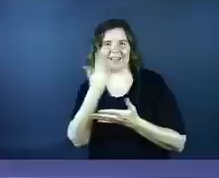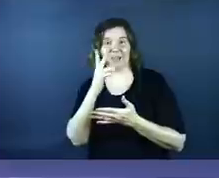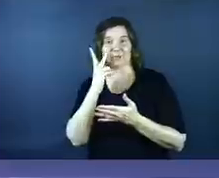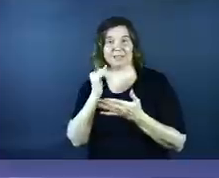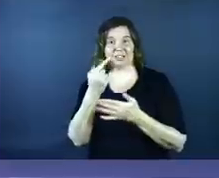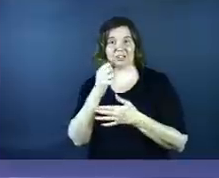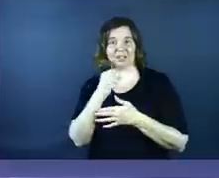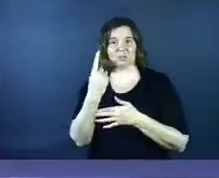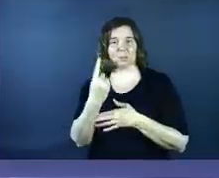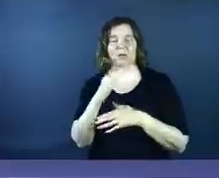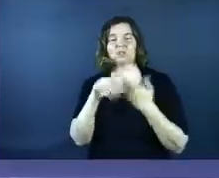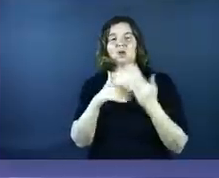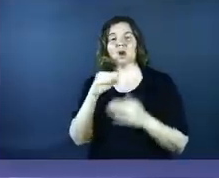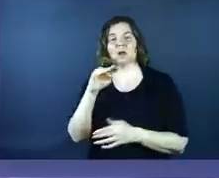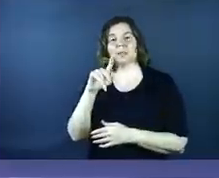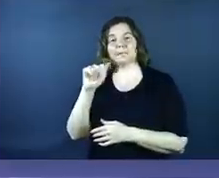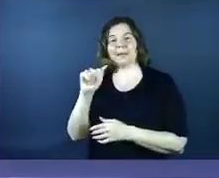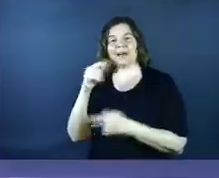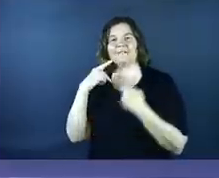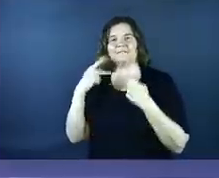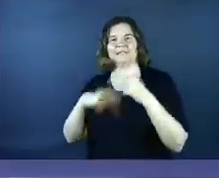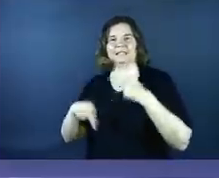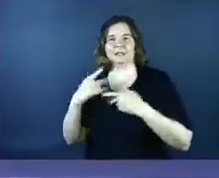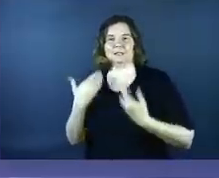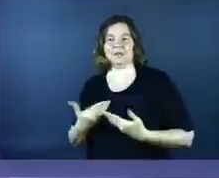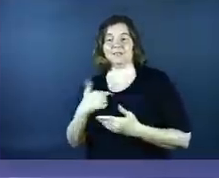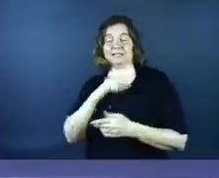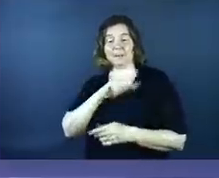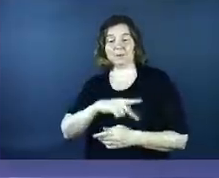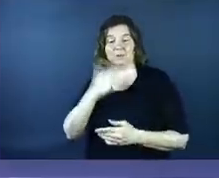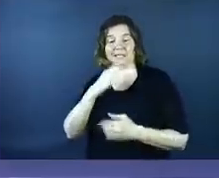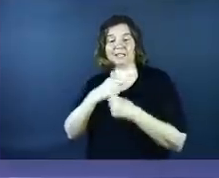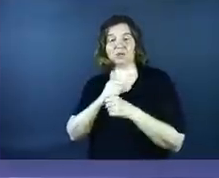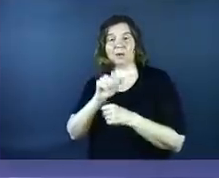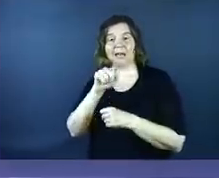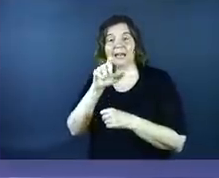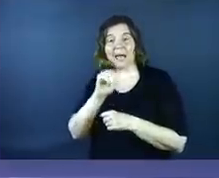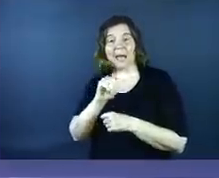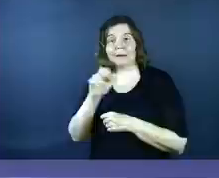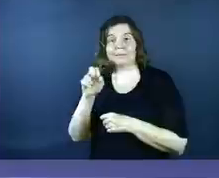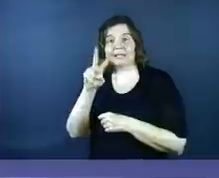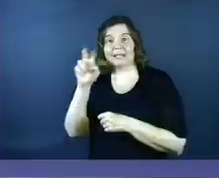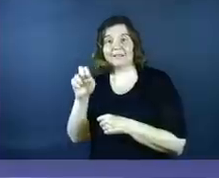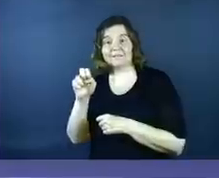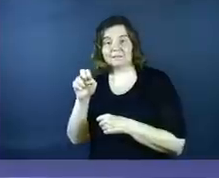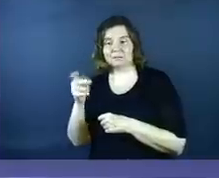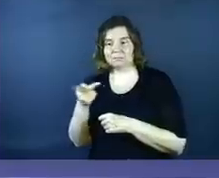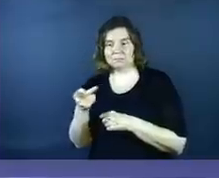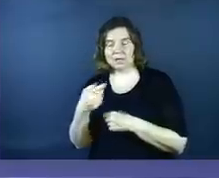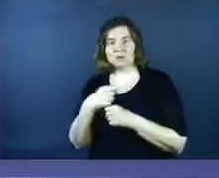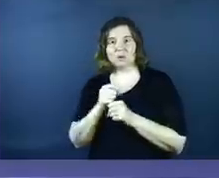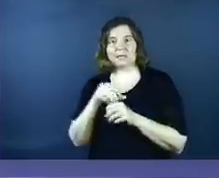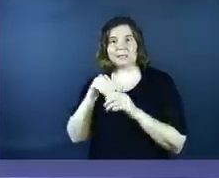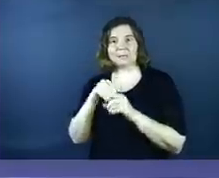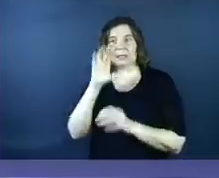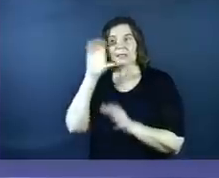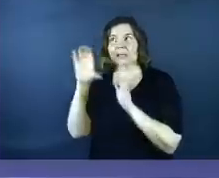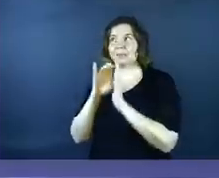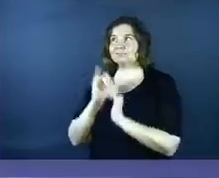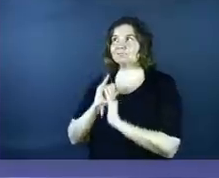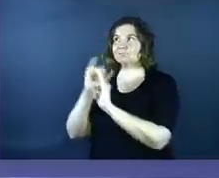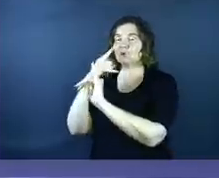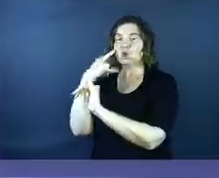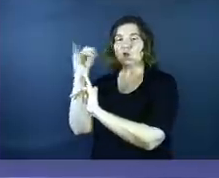Genesis 1. This is all the metaphysical stuff. It's like he's a personal God. He creates Adam and he creates Eve, and he creates them in the image of